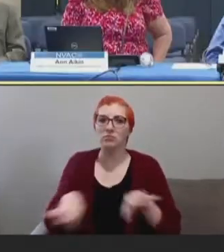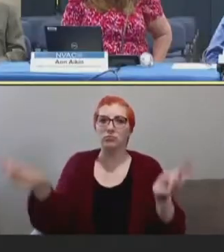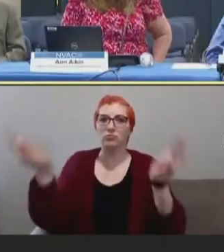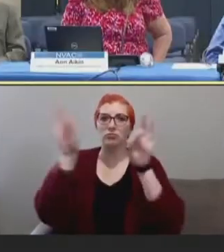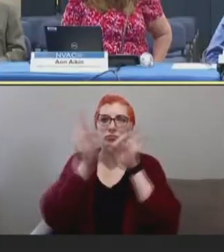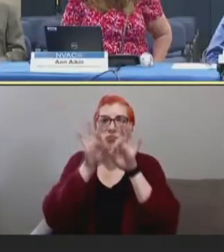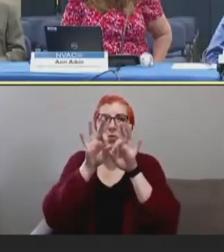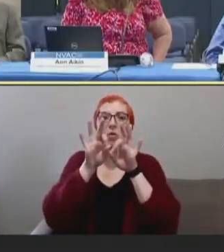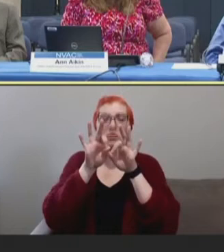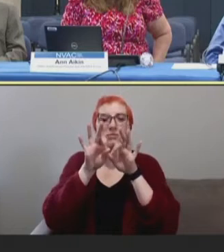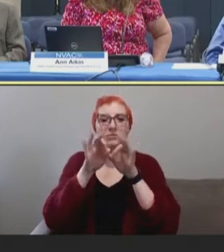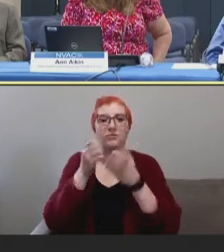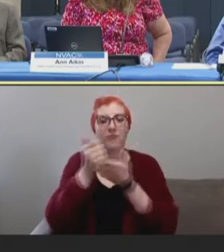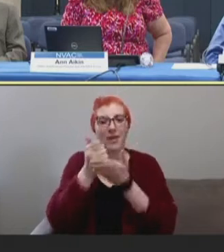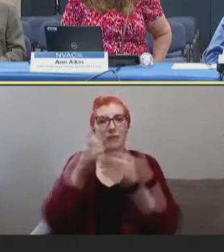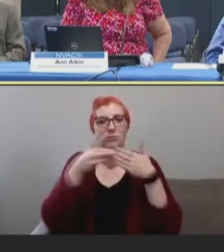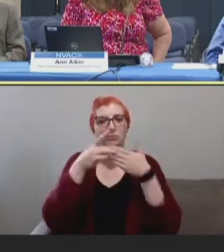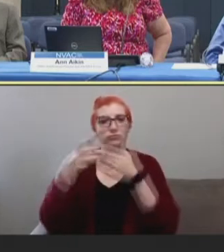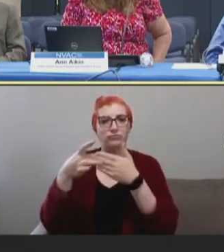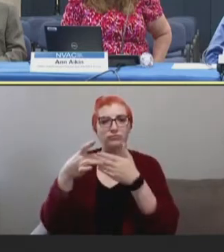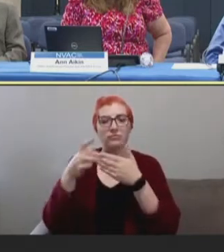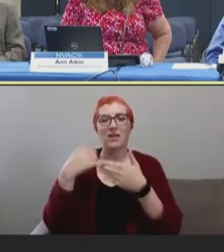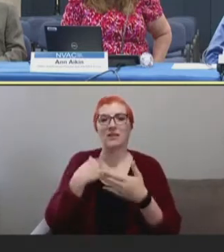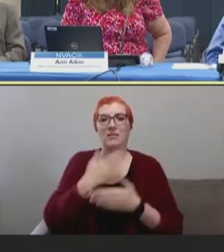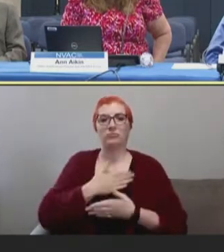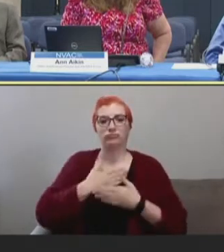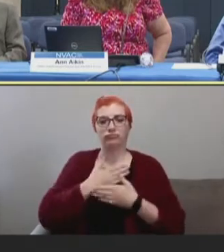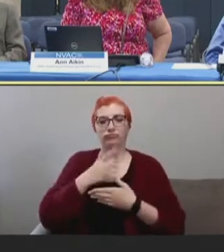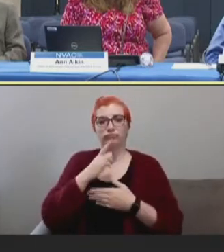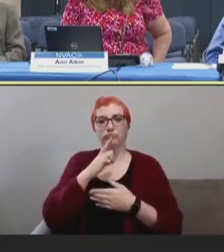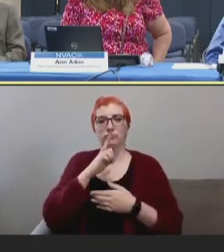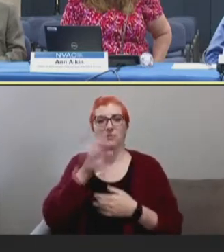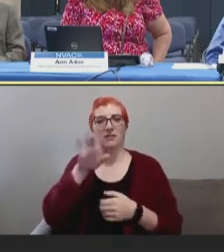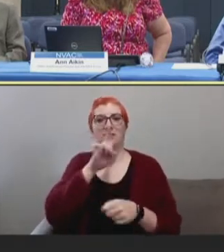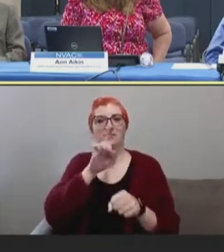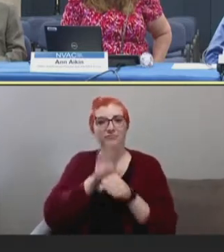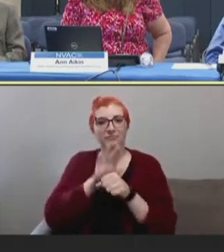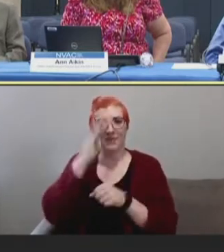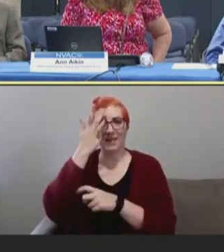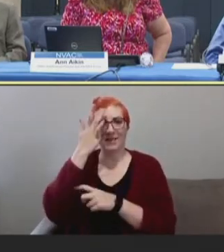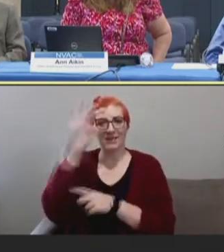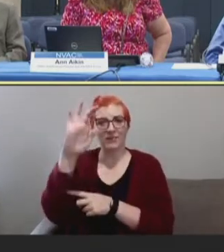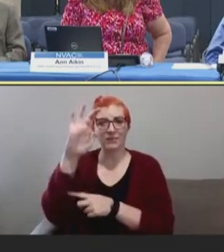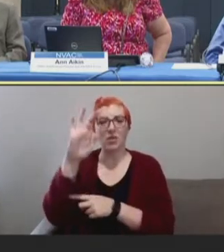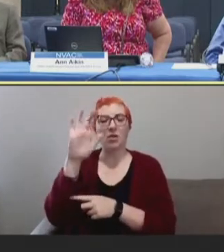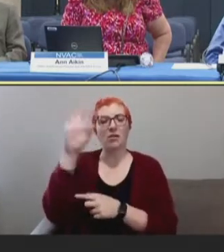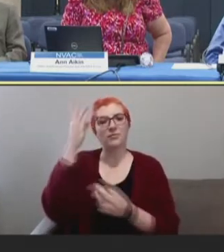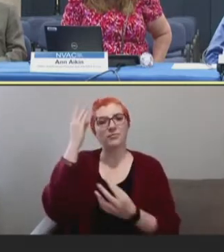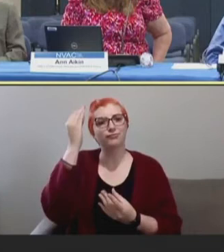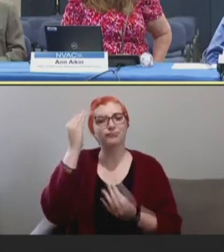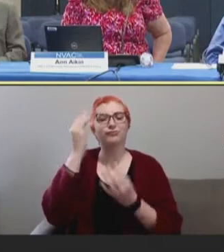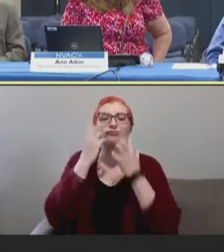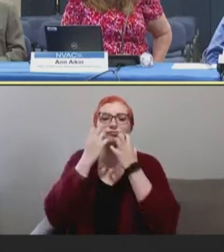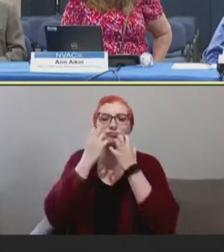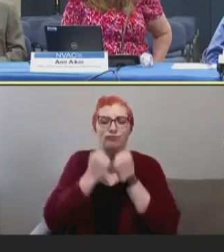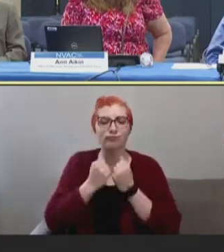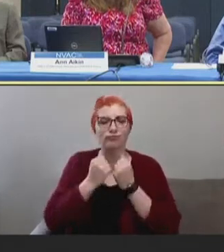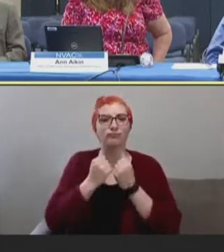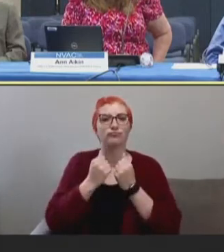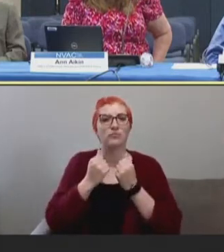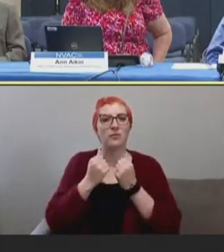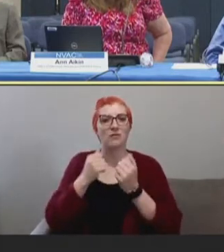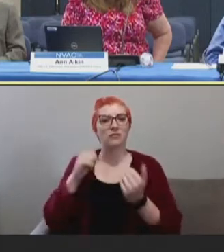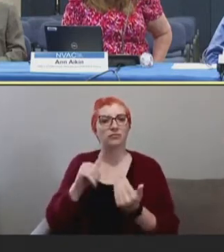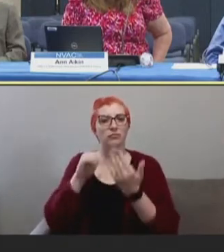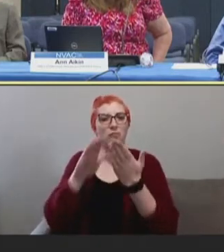his intellect, dedication to public health and medicine, and his thoughtful approach to acting as the NVAC chair. He's really been